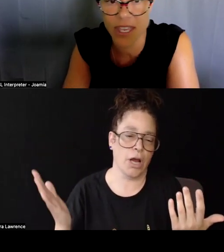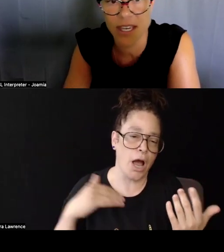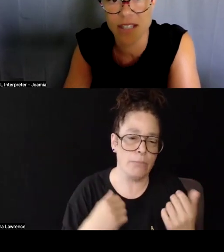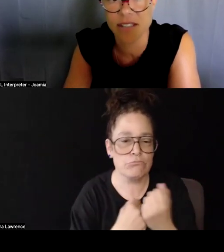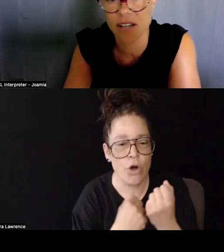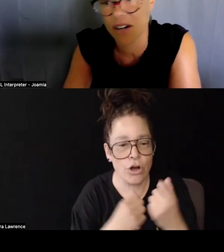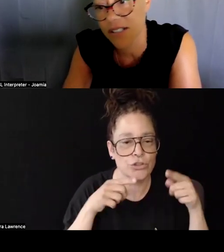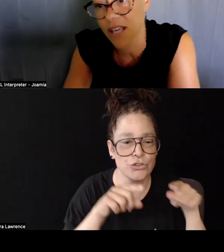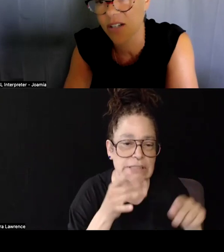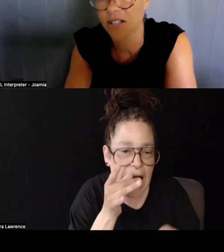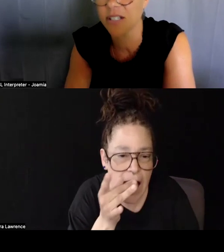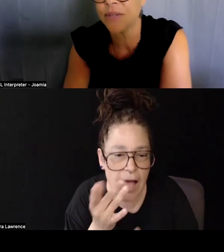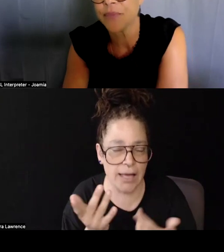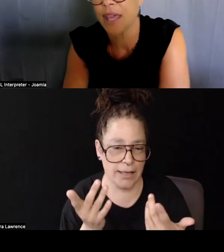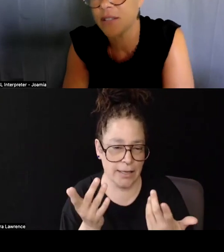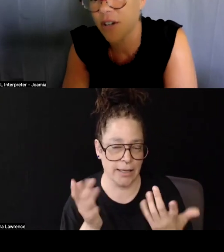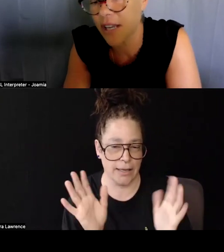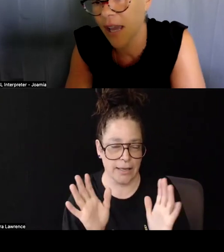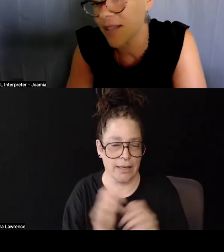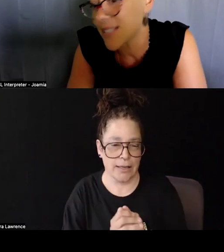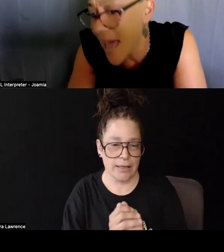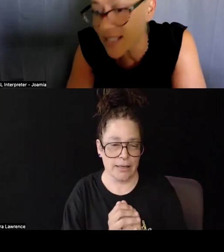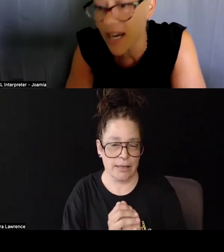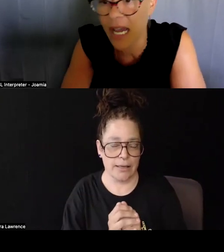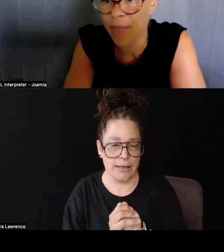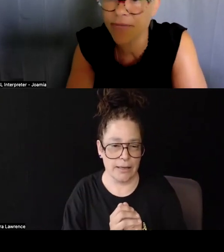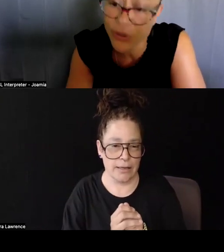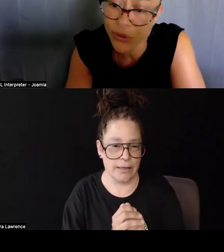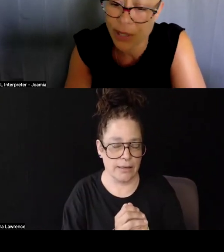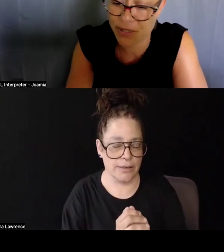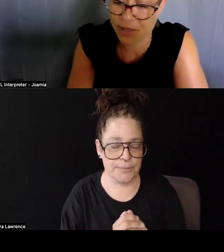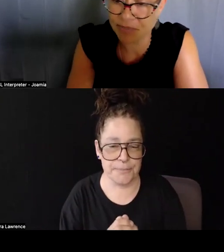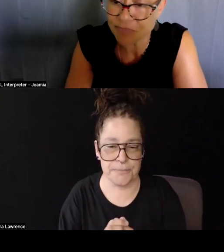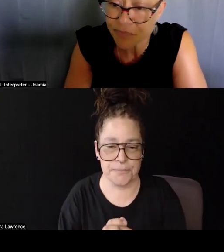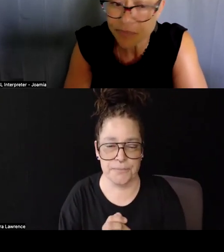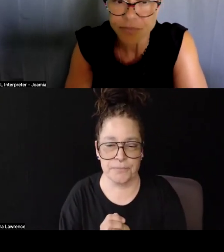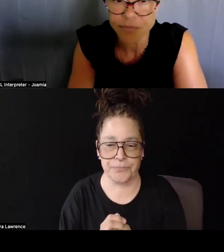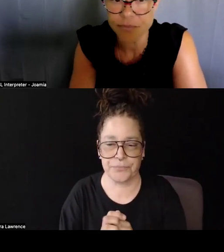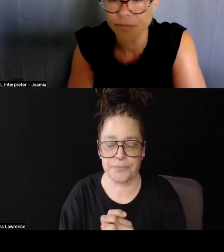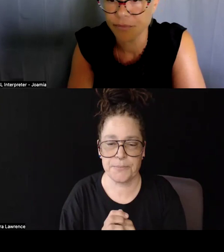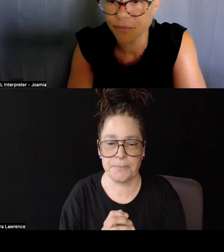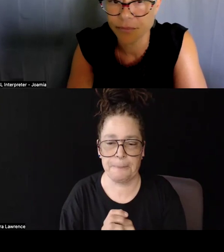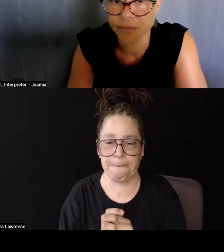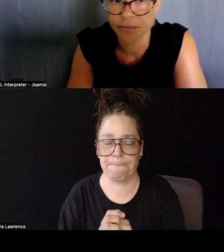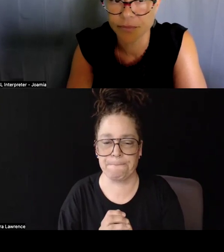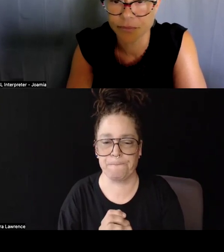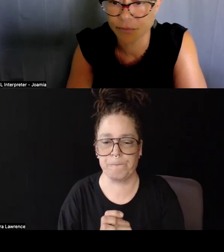centers with the kids, the art center, and during snack time and field trips.